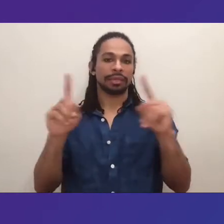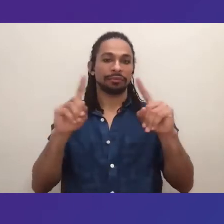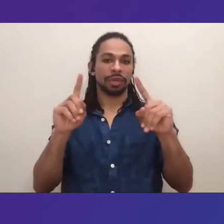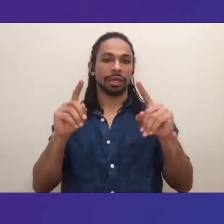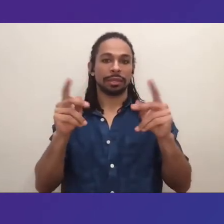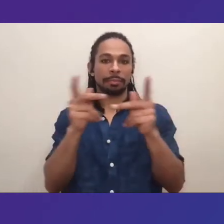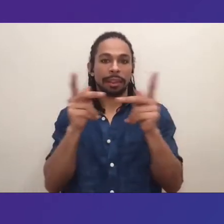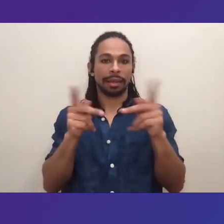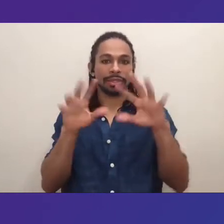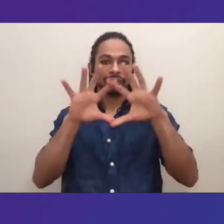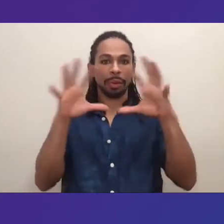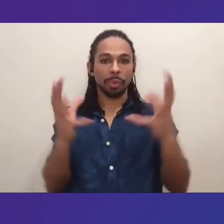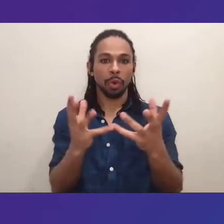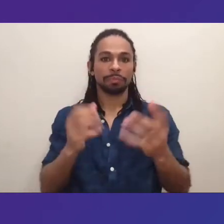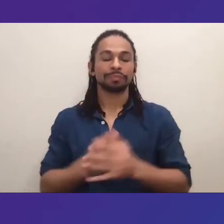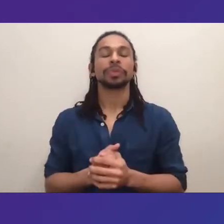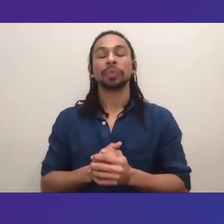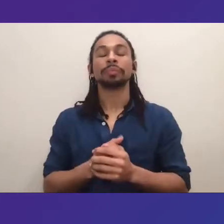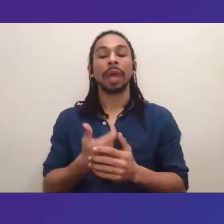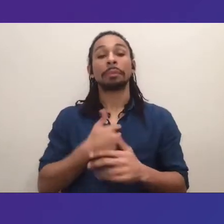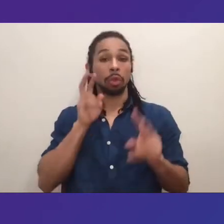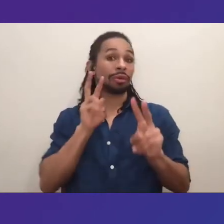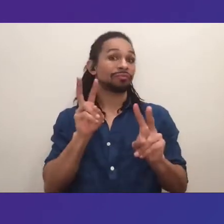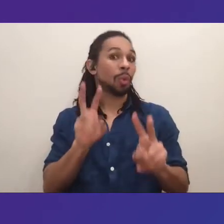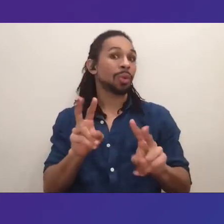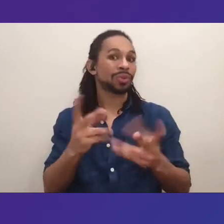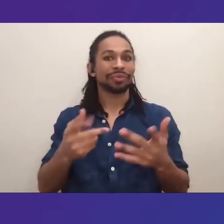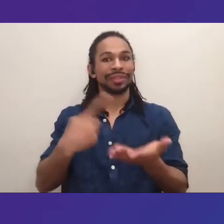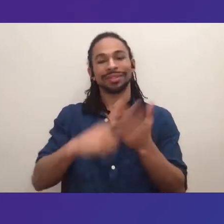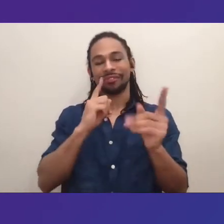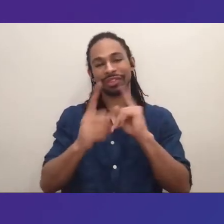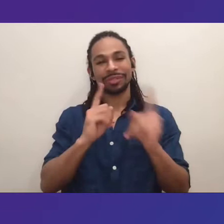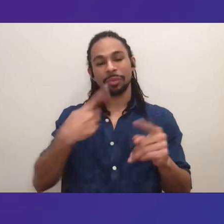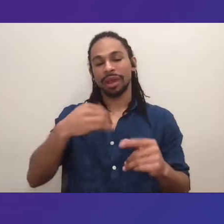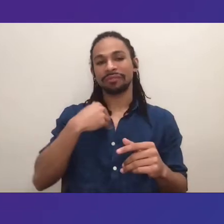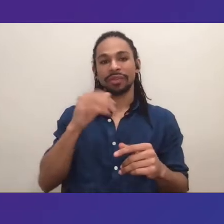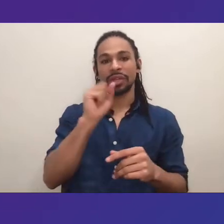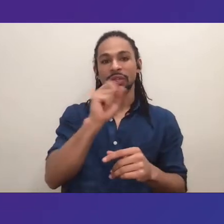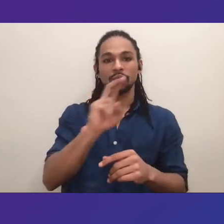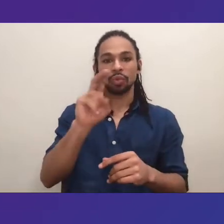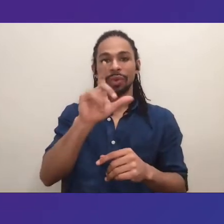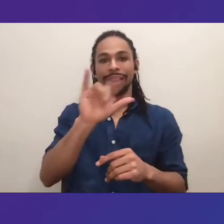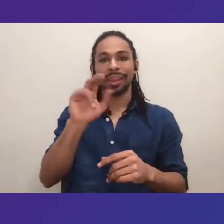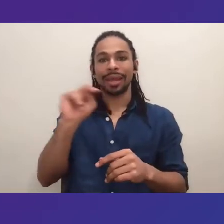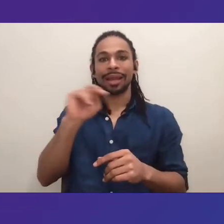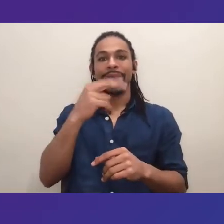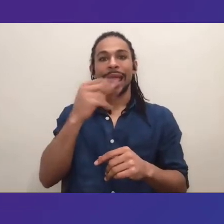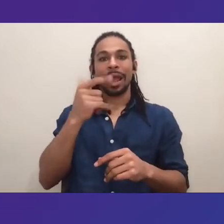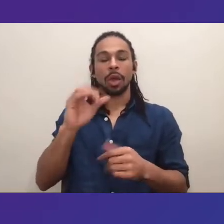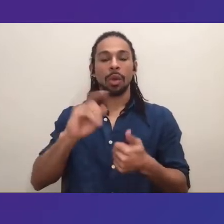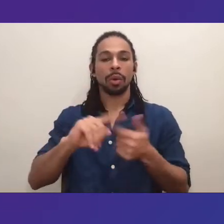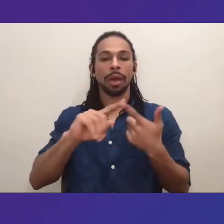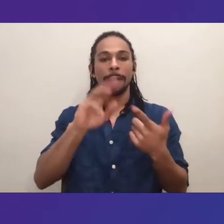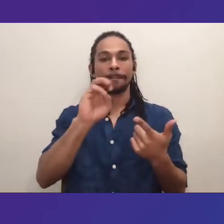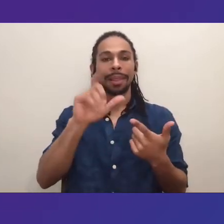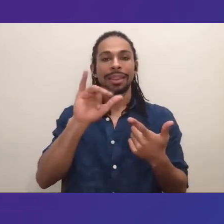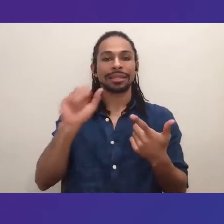So I'm looking forward to it. Today we have Sulynn, Hago, Melissa Riker, Brittany